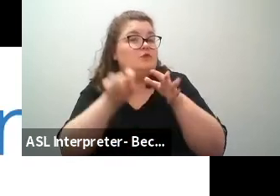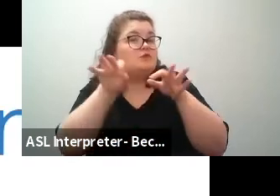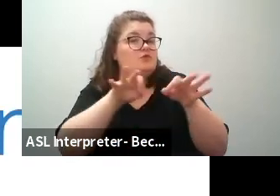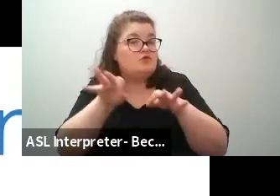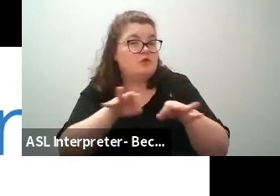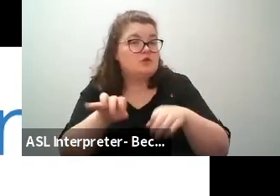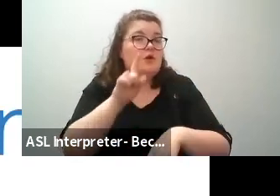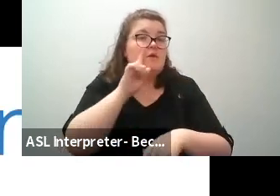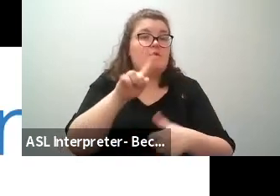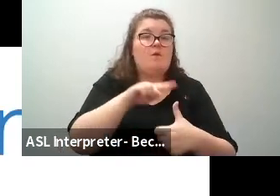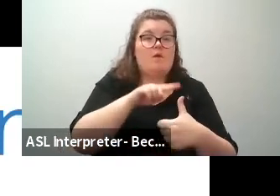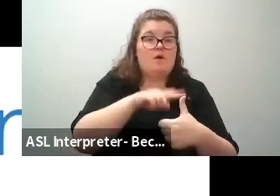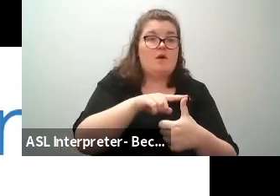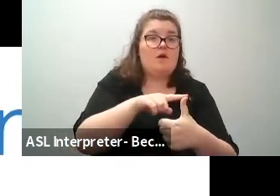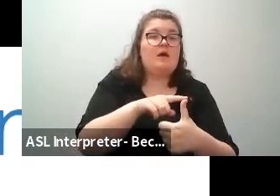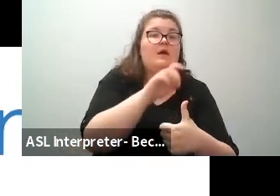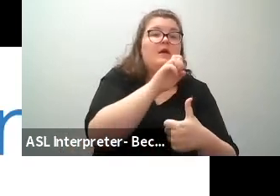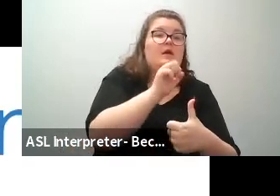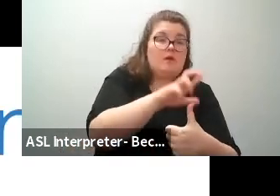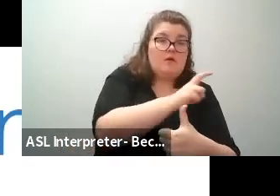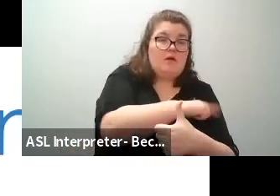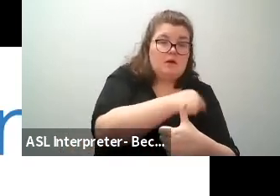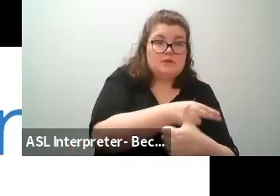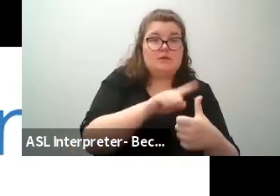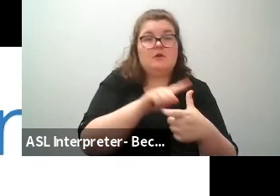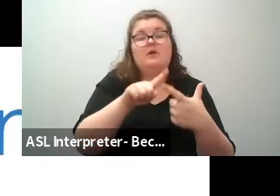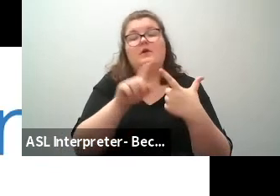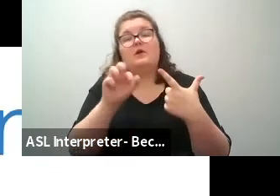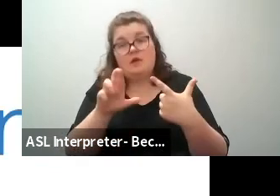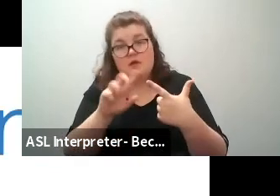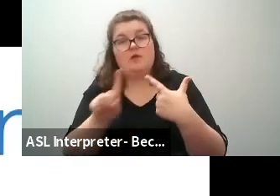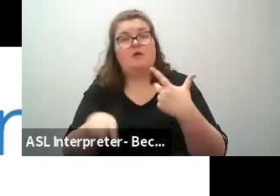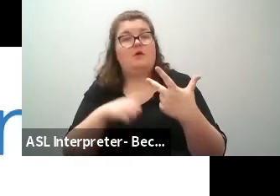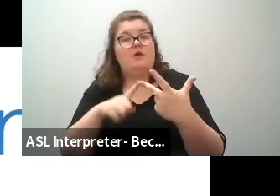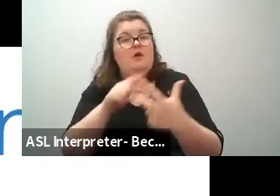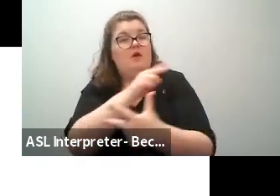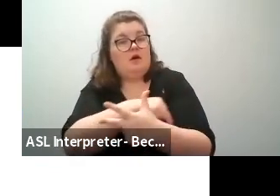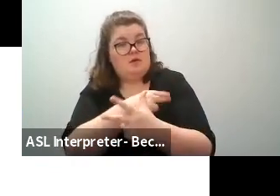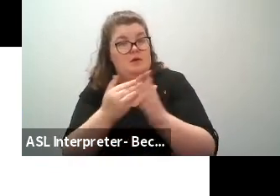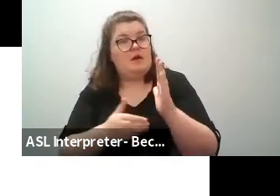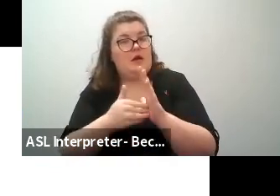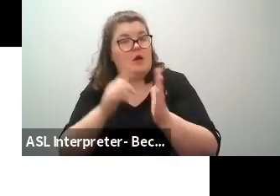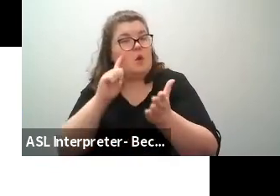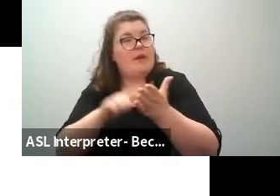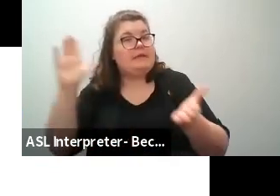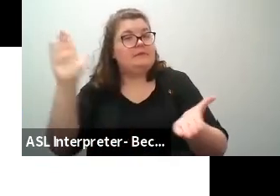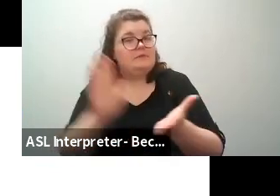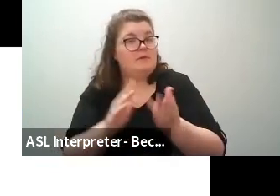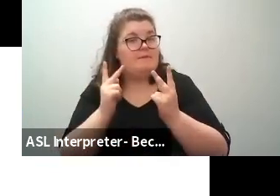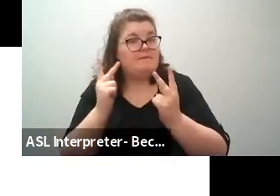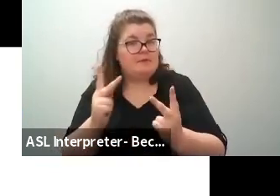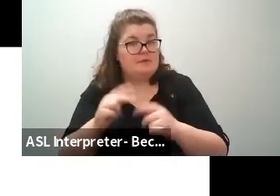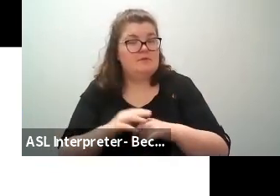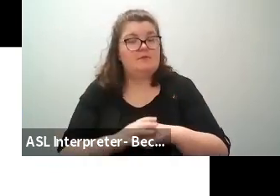of those return visit types that we have a significantly decreased number of return visits. And again, for